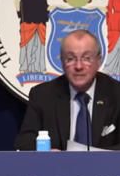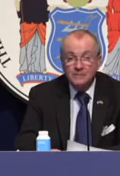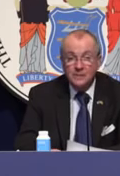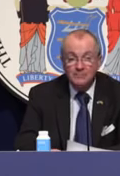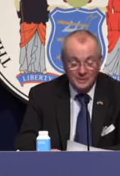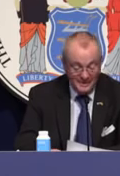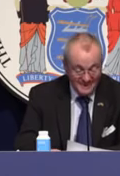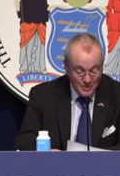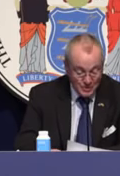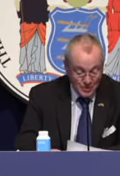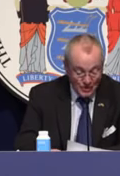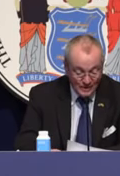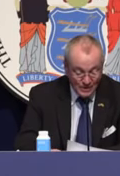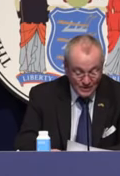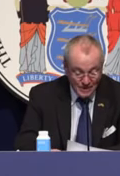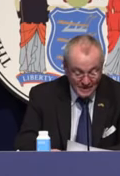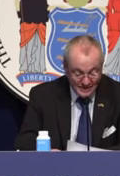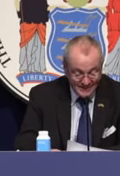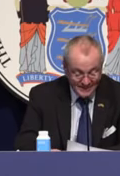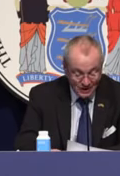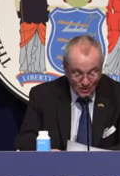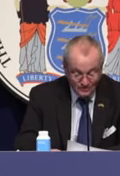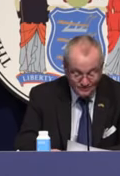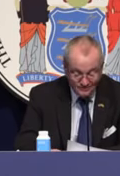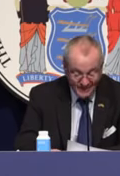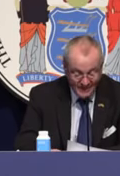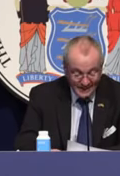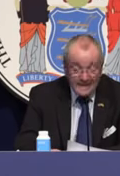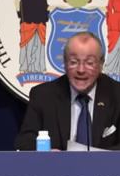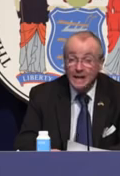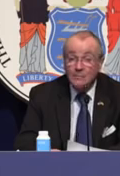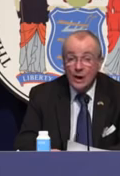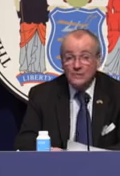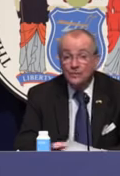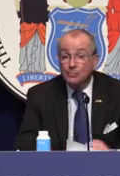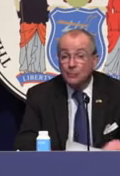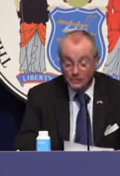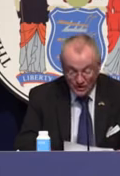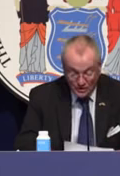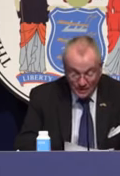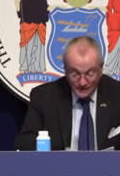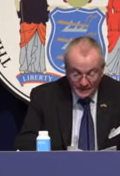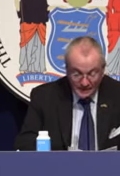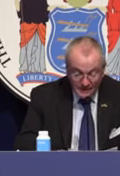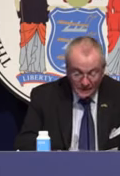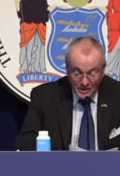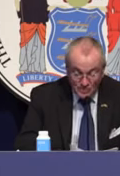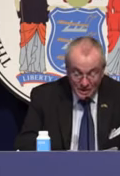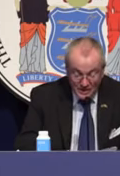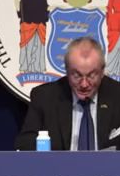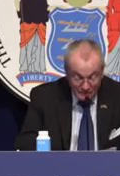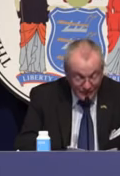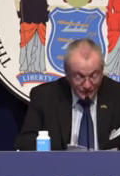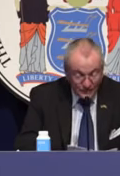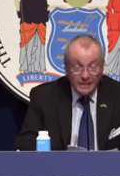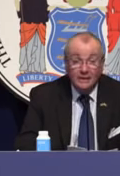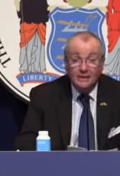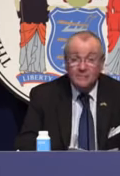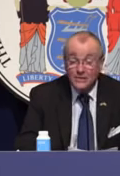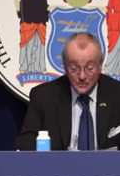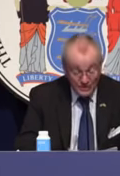9 million people who call our state home. Again, I am grateful to President Trump, Vice President